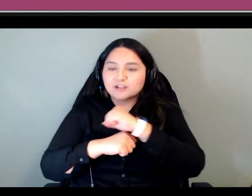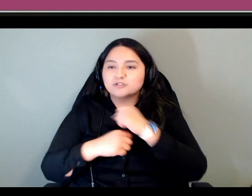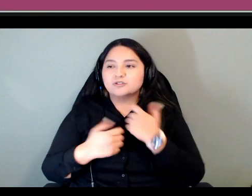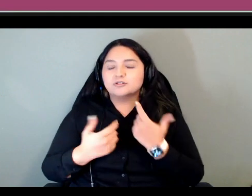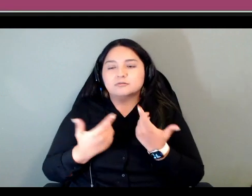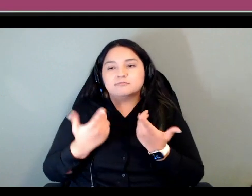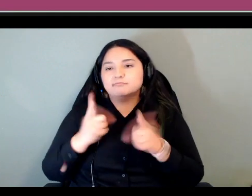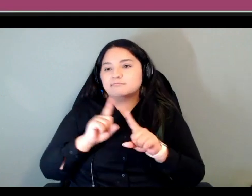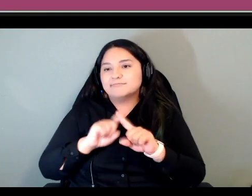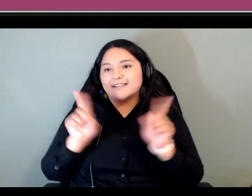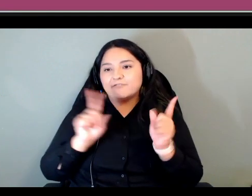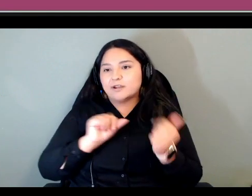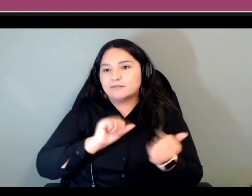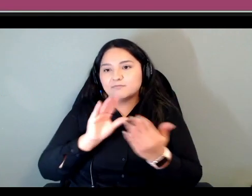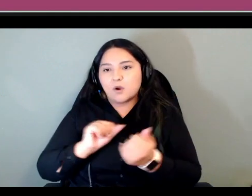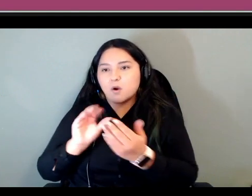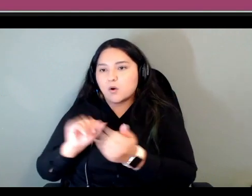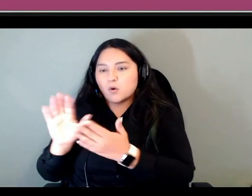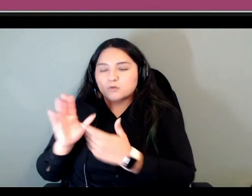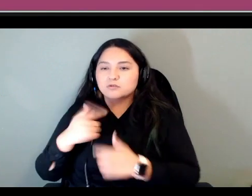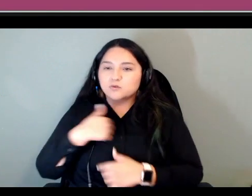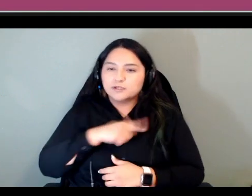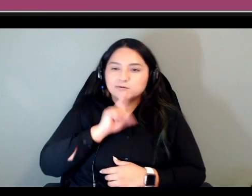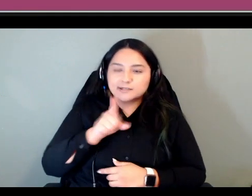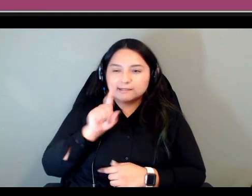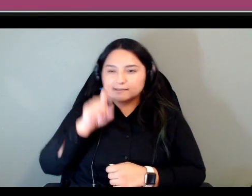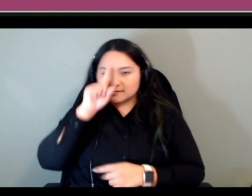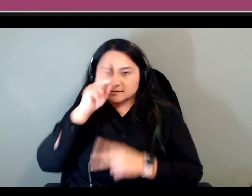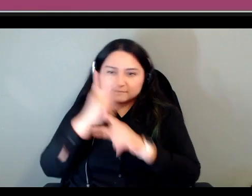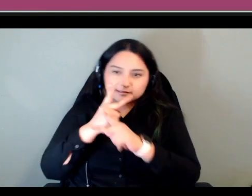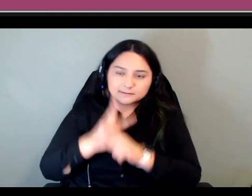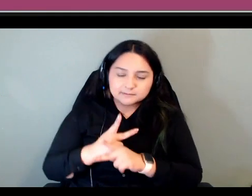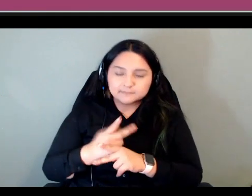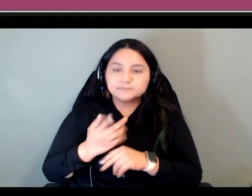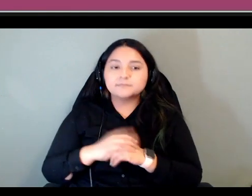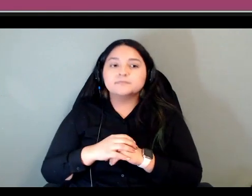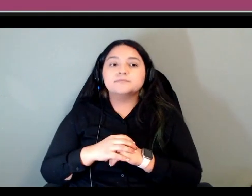that. So really thinking through that,